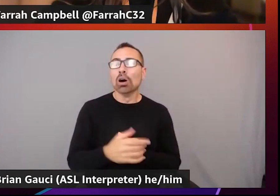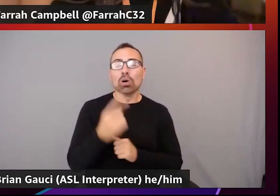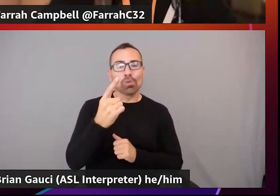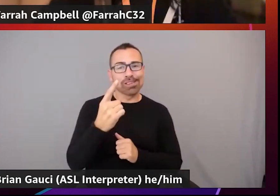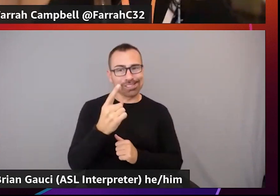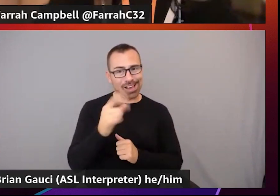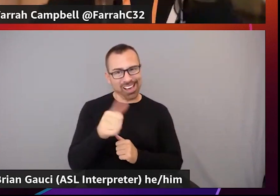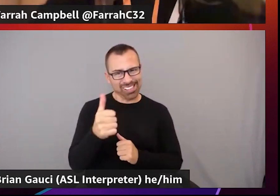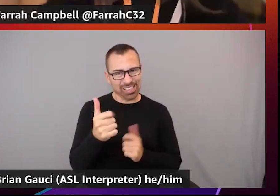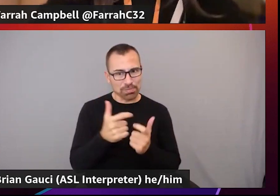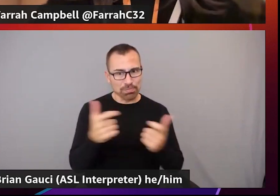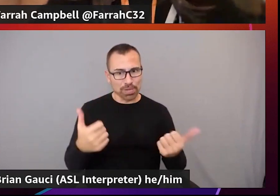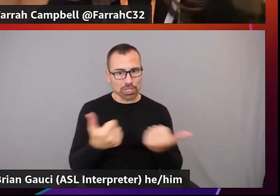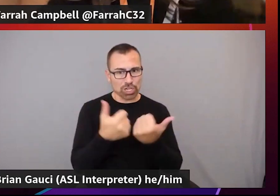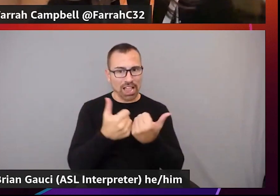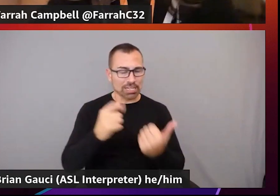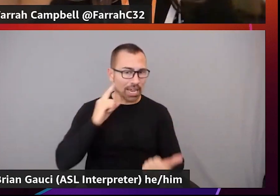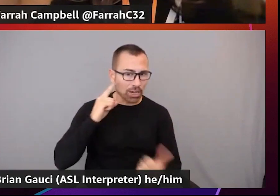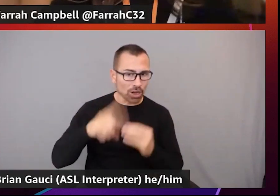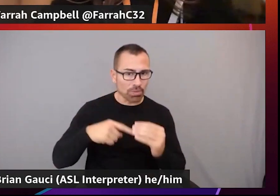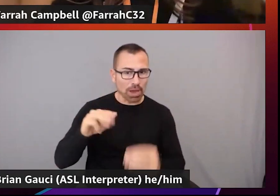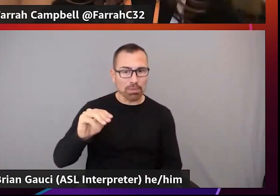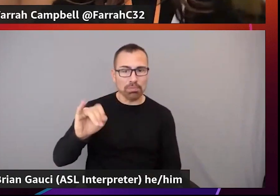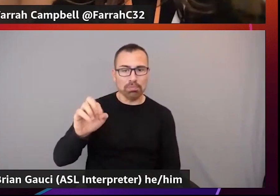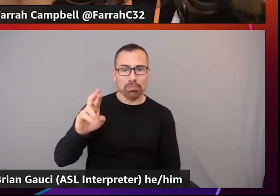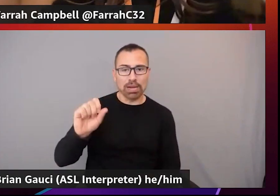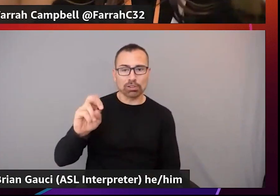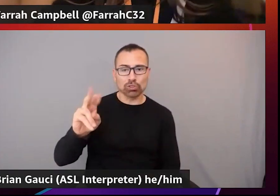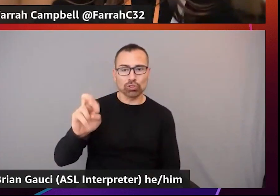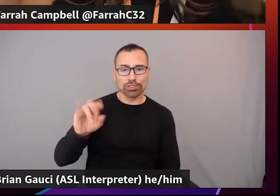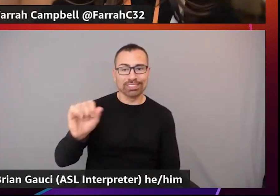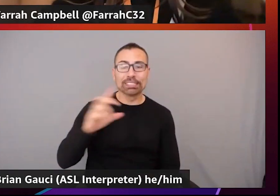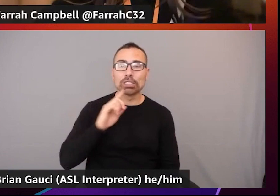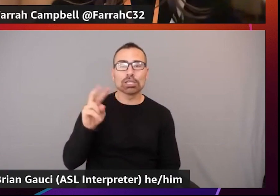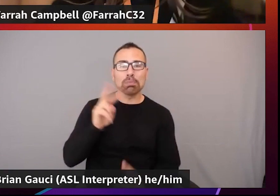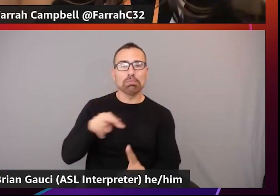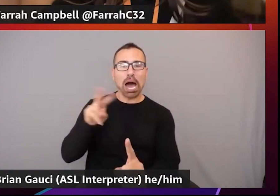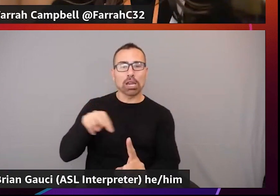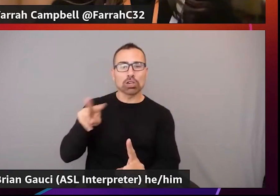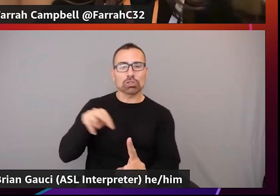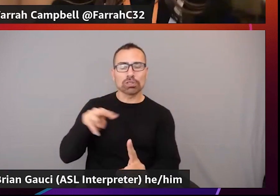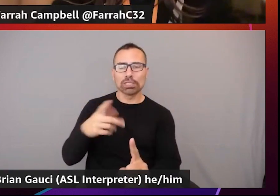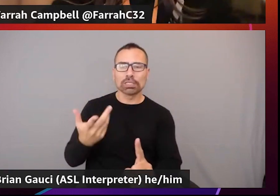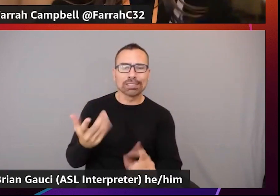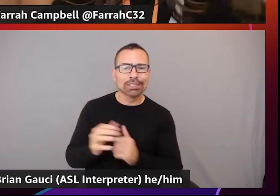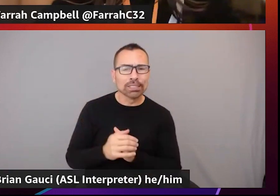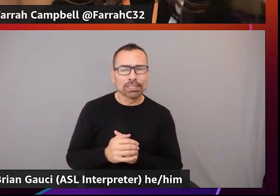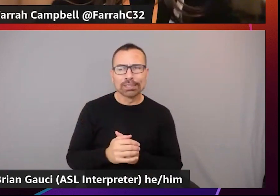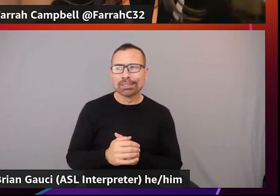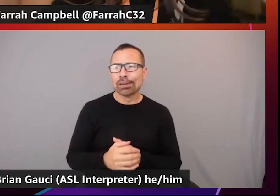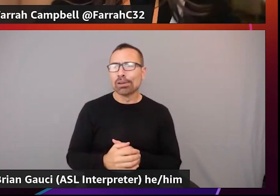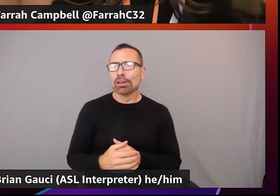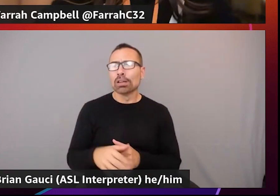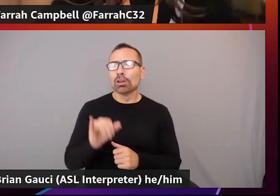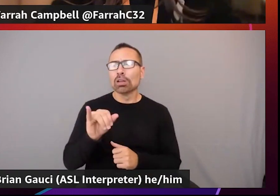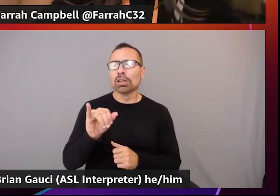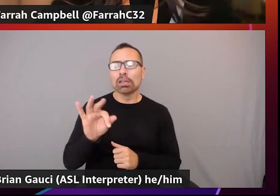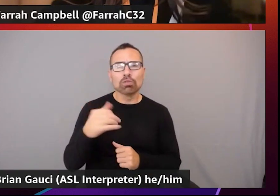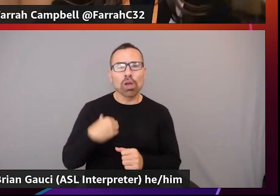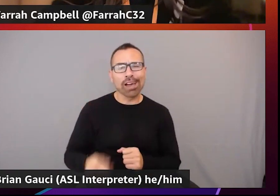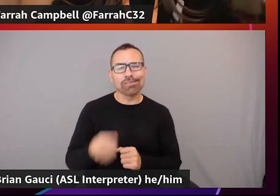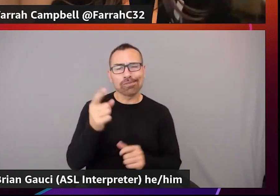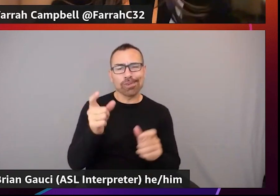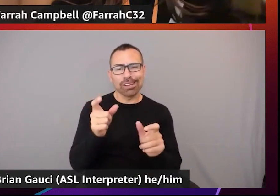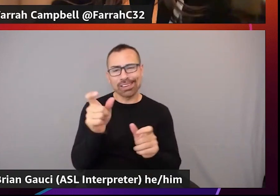have to ask you about with microservices is monitoring, right? So when you have one, instance of your application